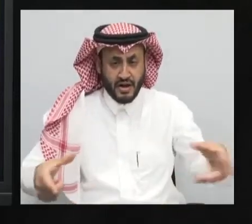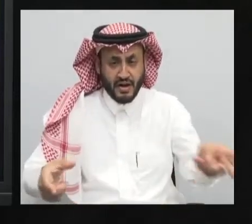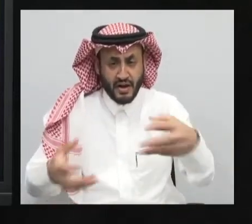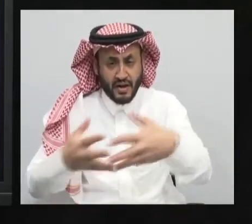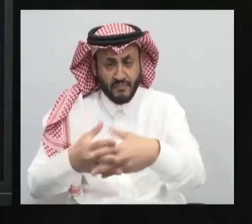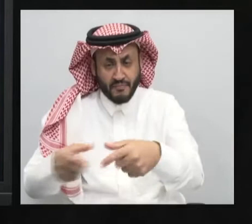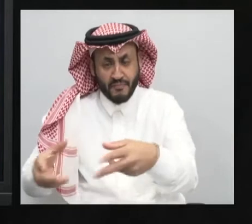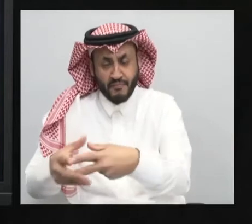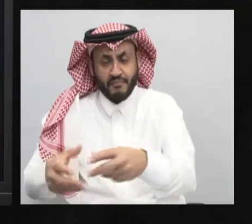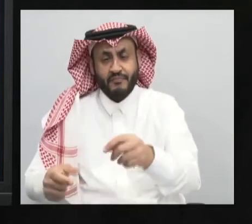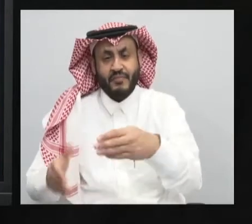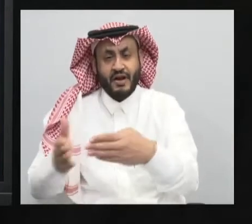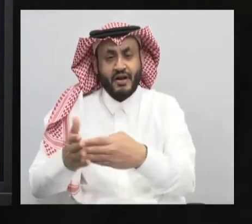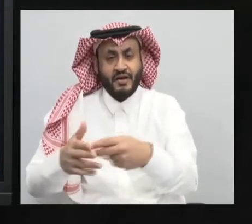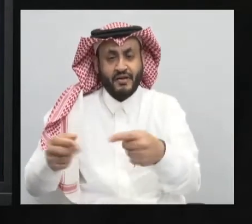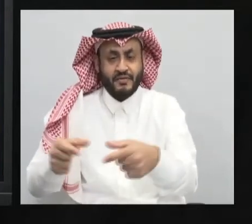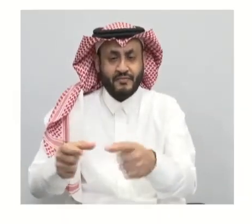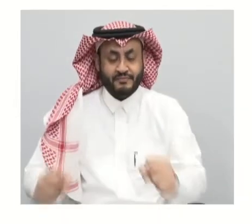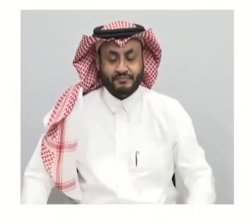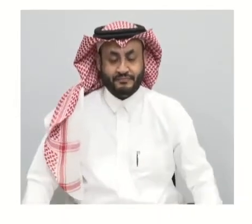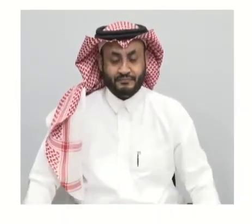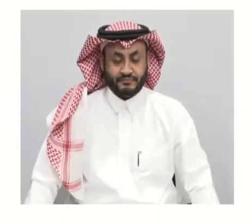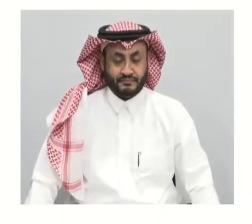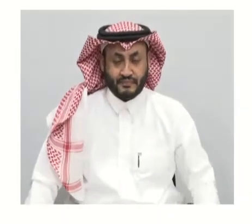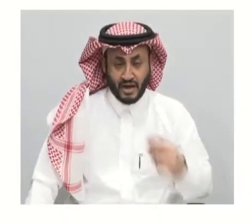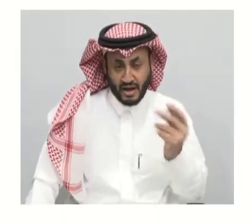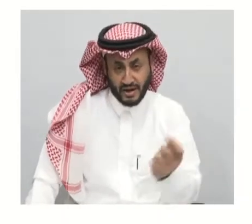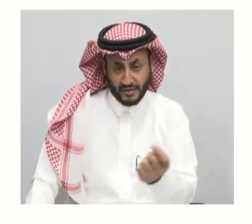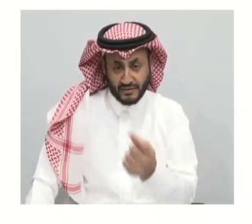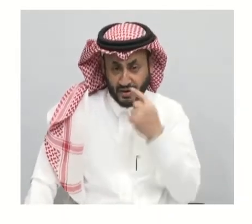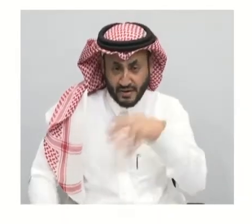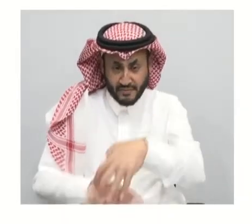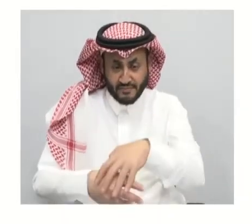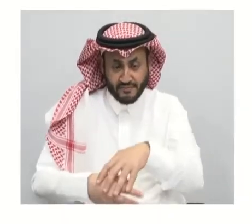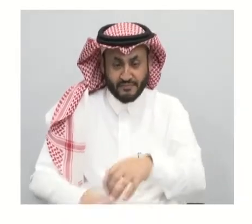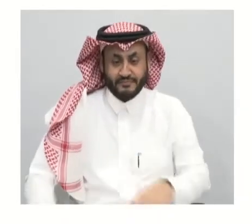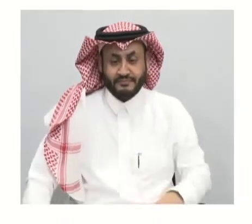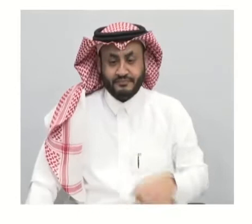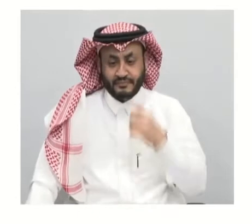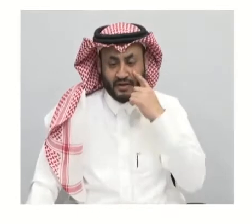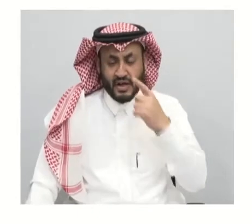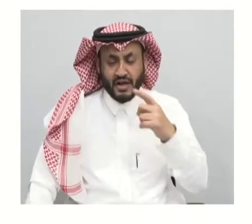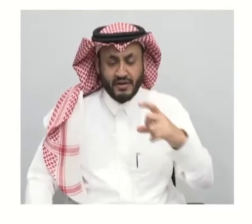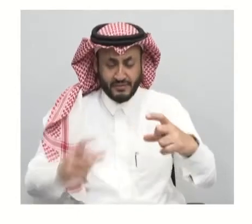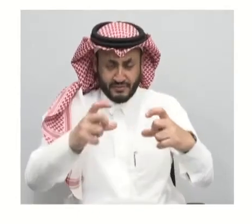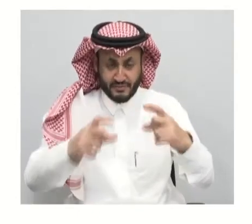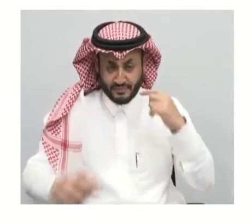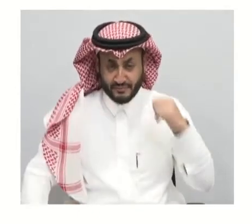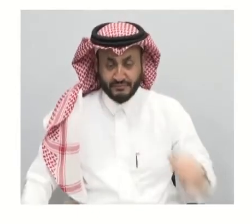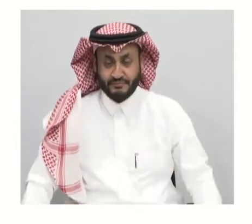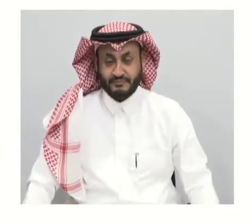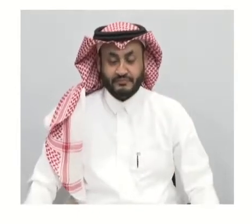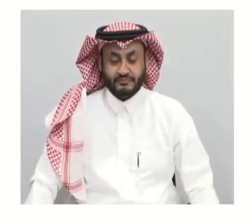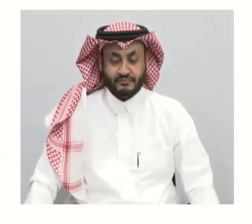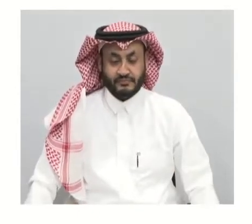and something interrupted the other action. Write sentences about what he did. Use the pictures and his